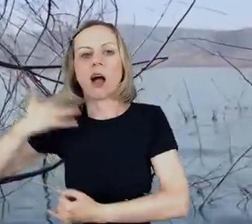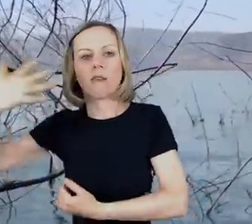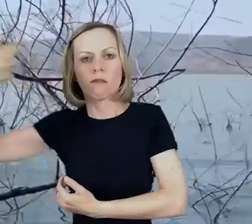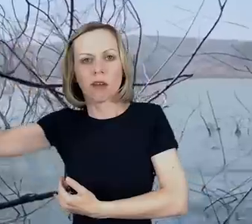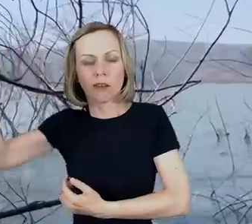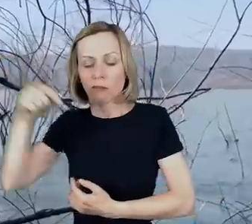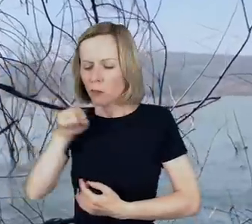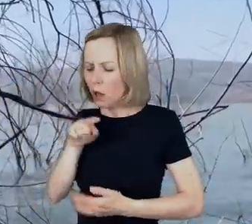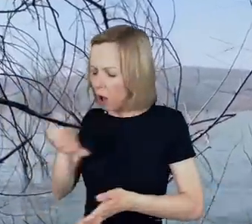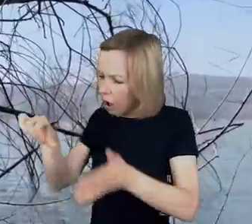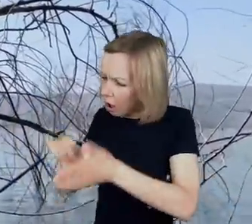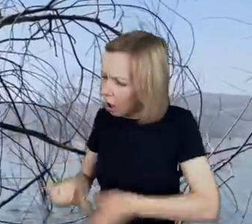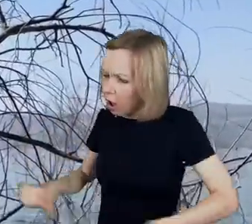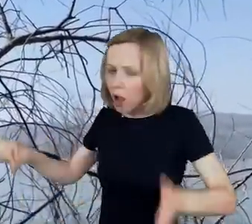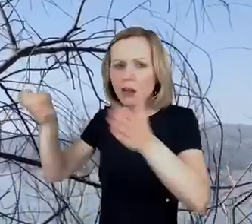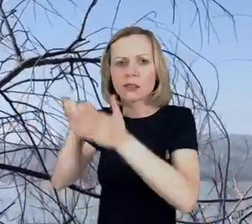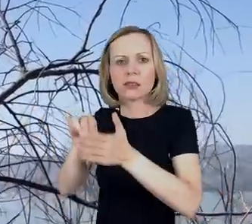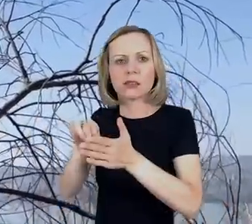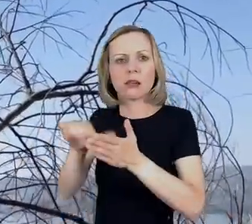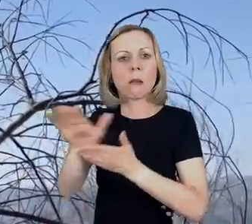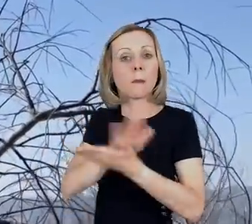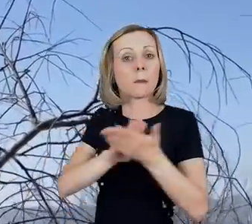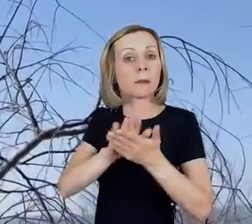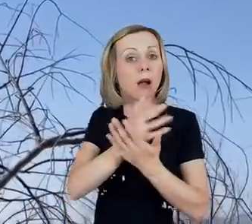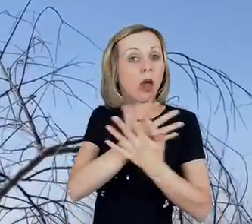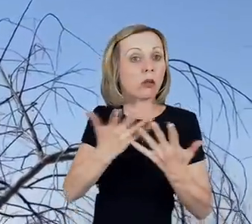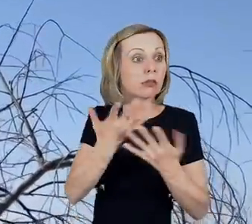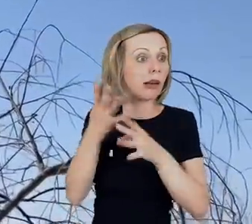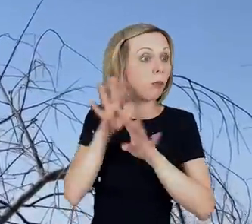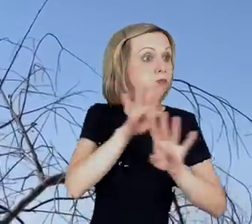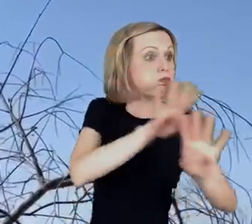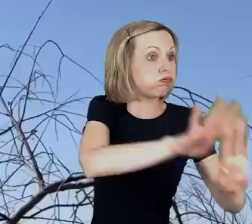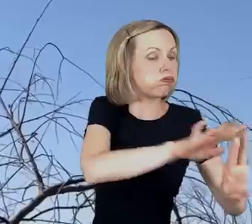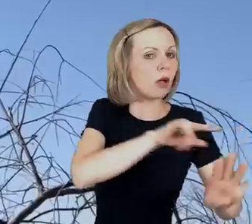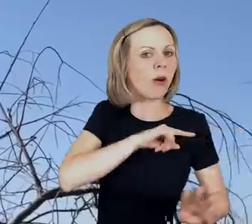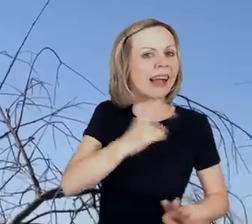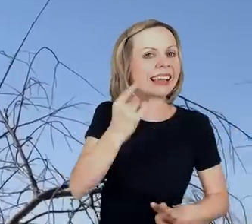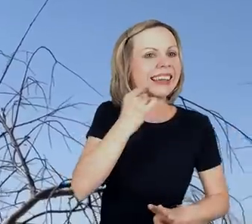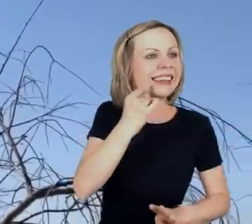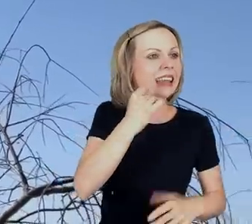there are few who find it.